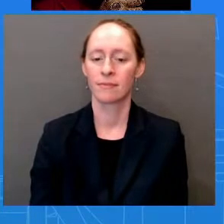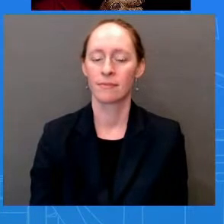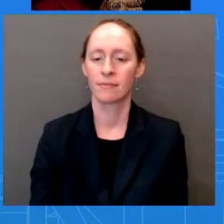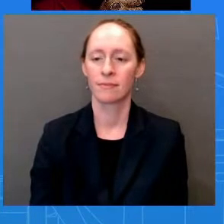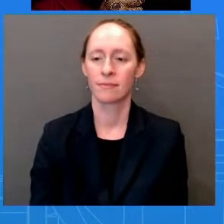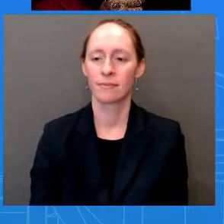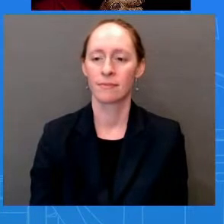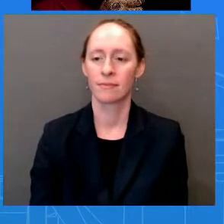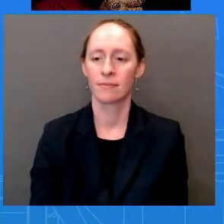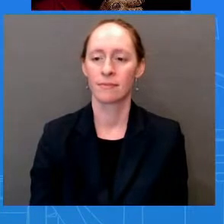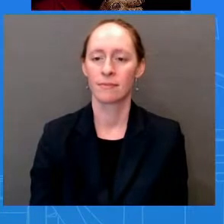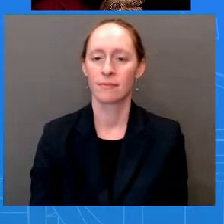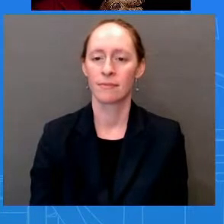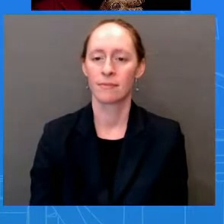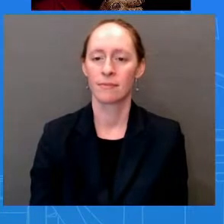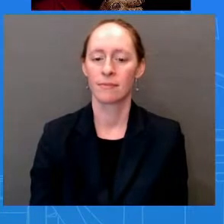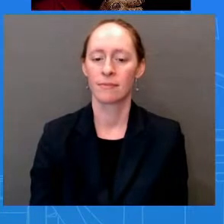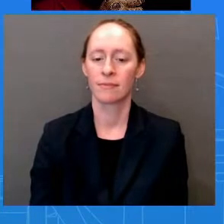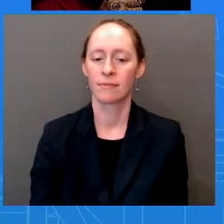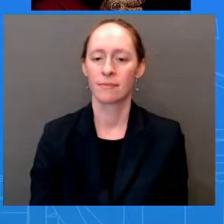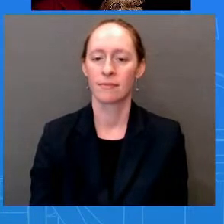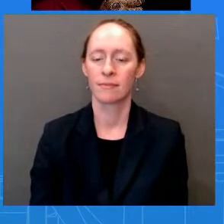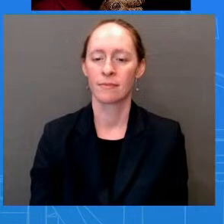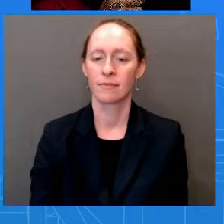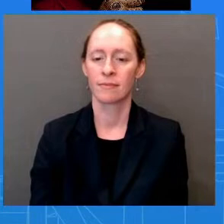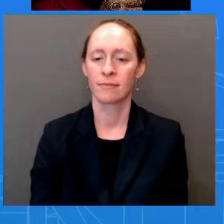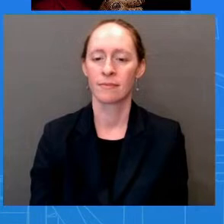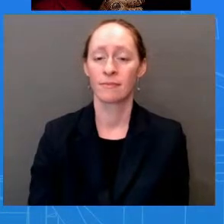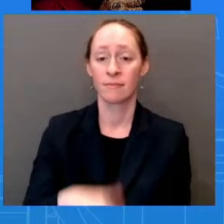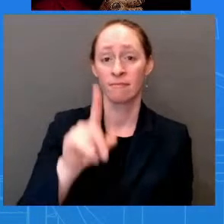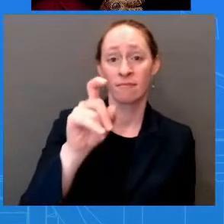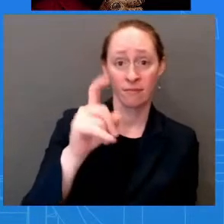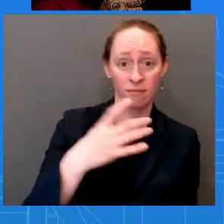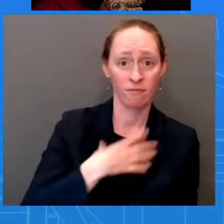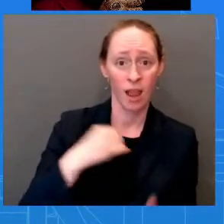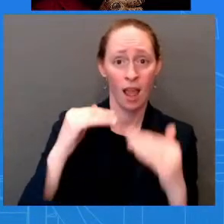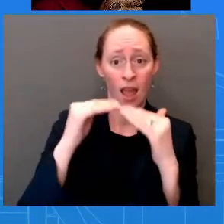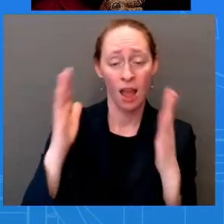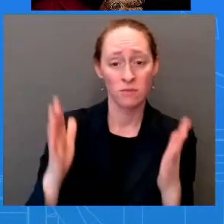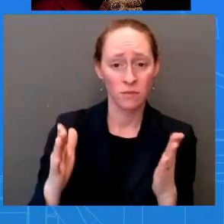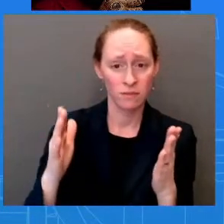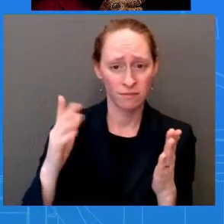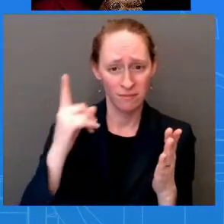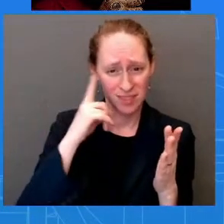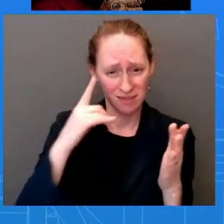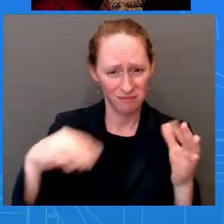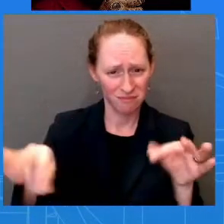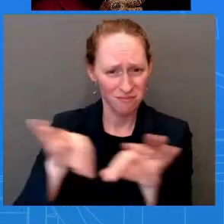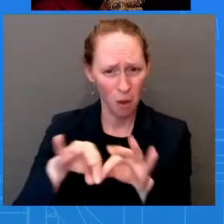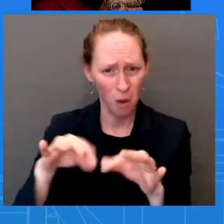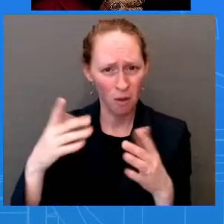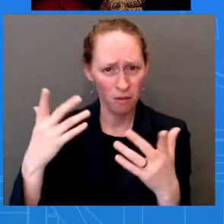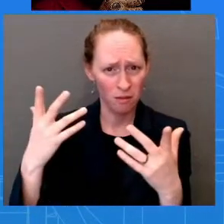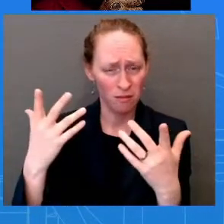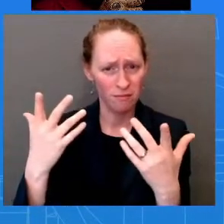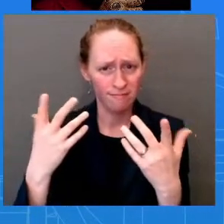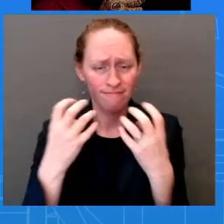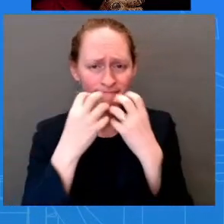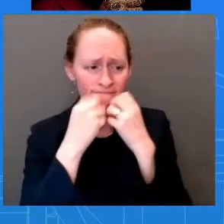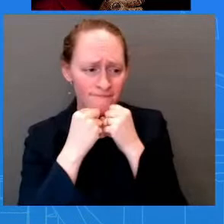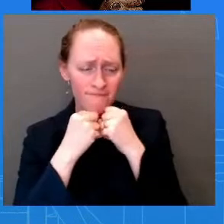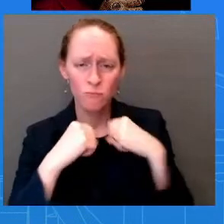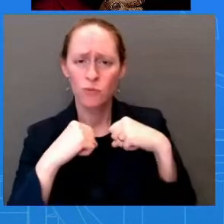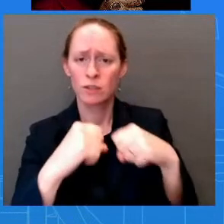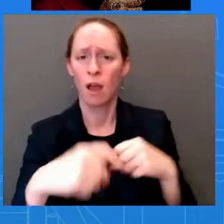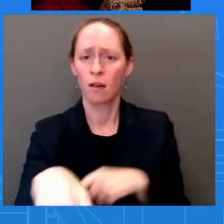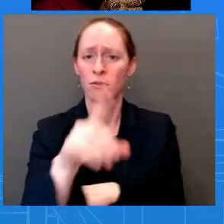to protect Dreamers passed during the lame duck session? As you know, when it comes to DACA, it